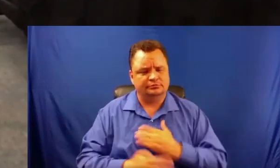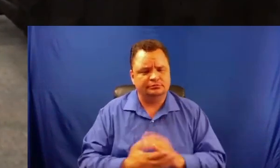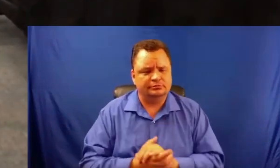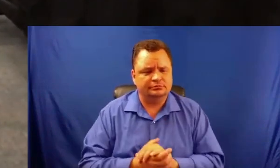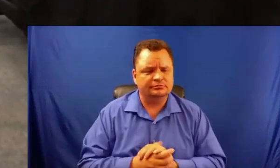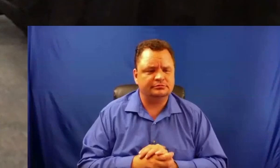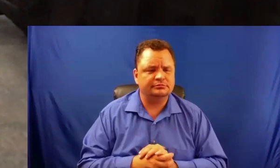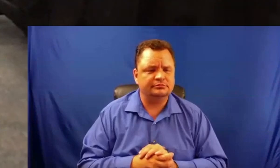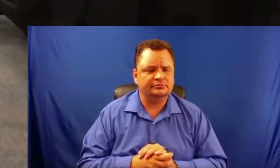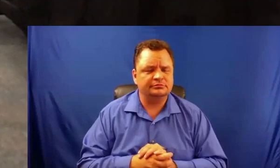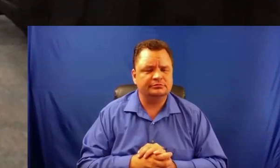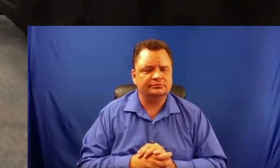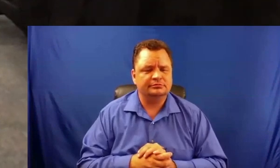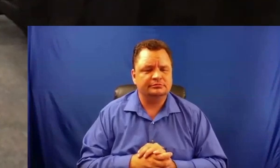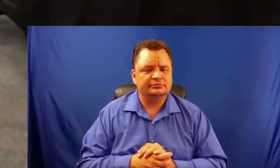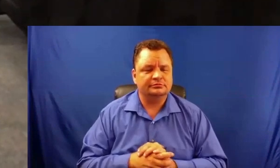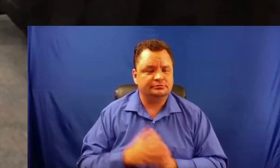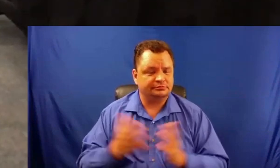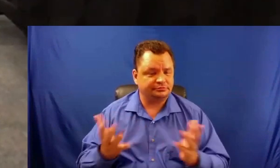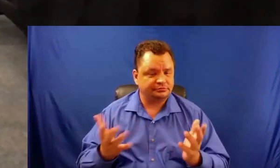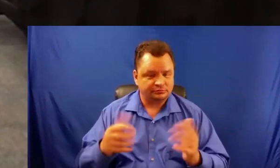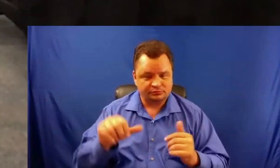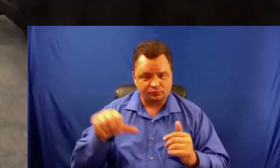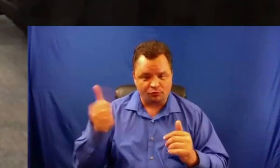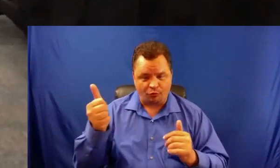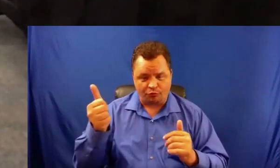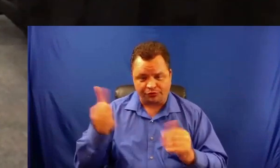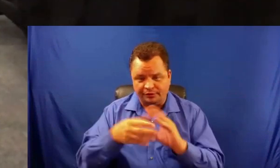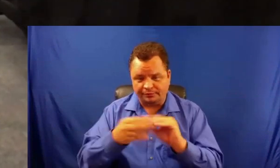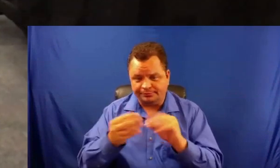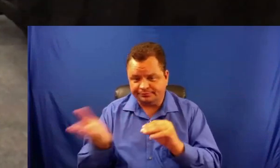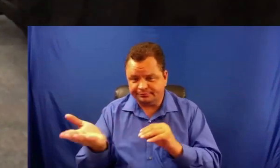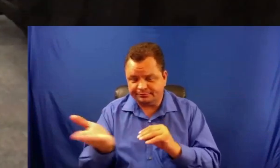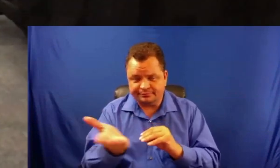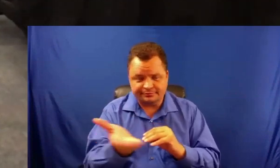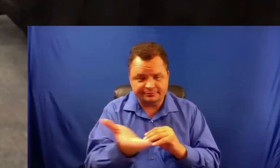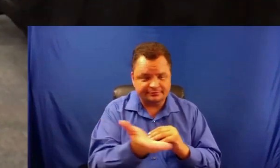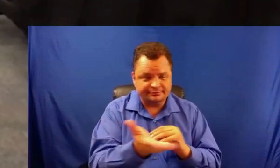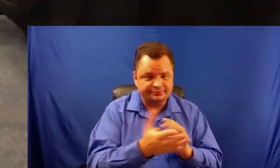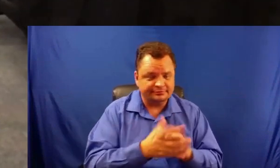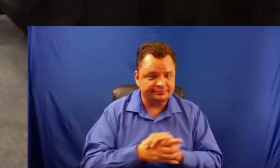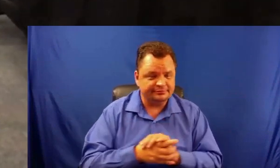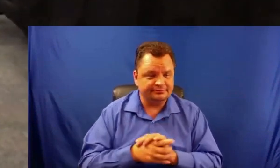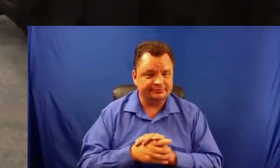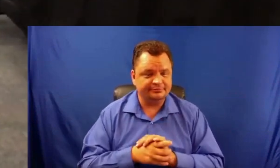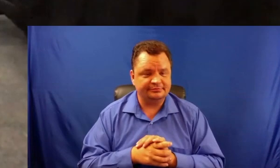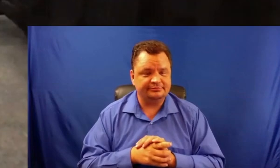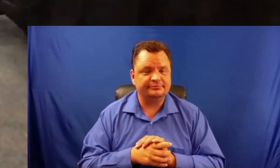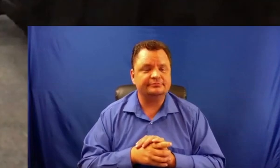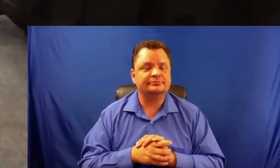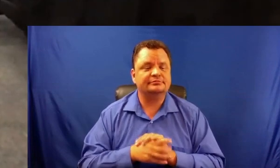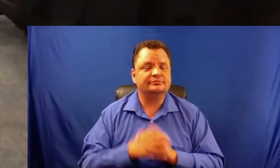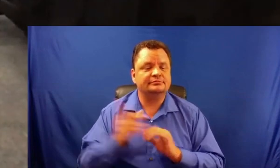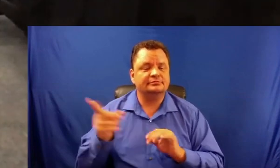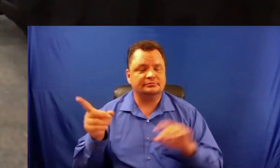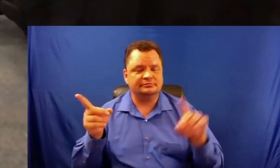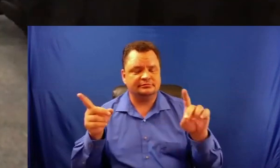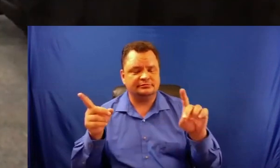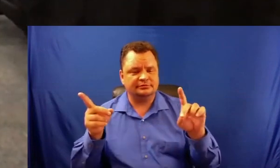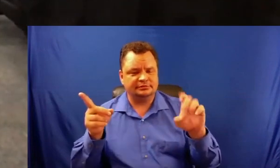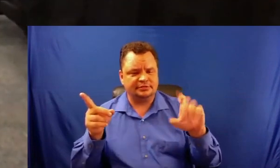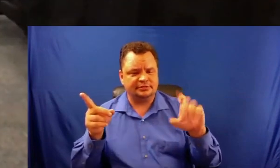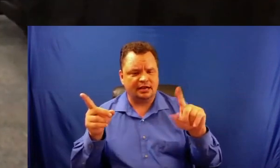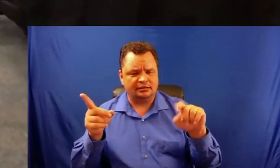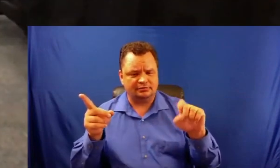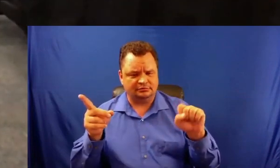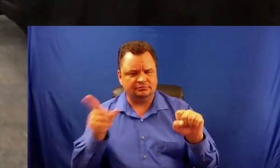Other Board of Health members? Yes. Dr. Turbish, this is Councilman Donaldson. I just want to